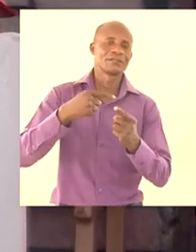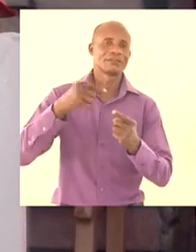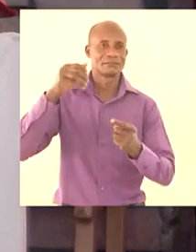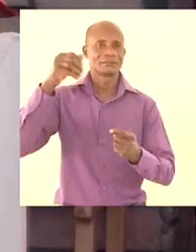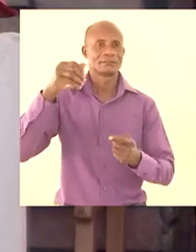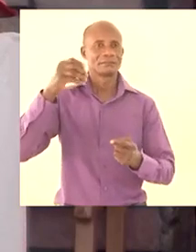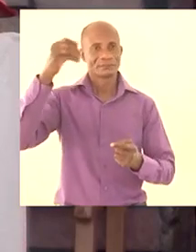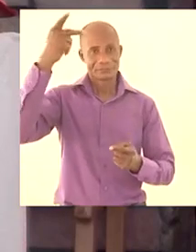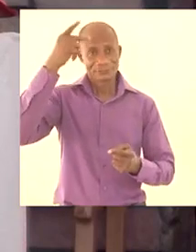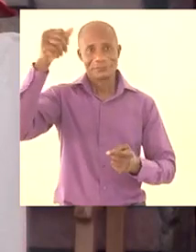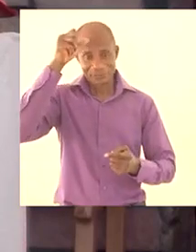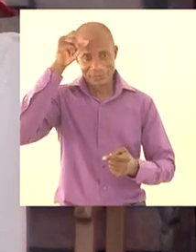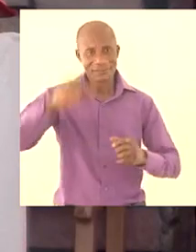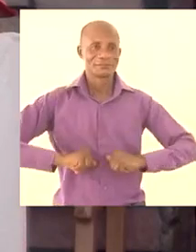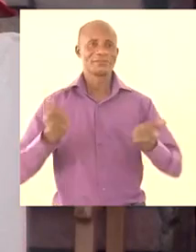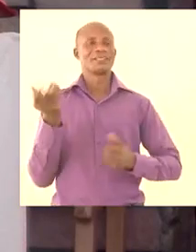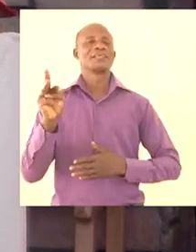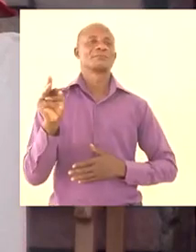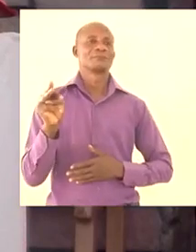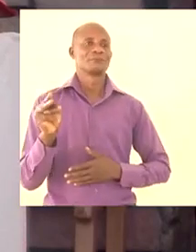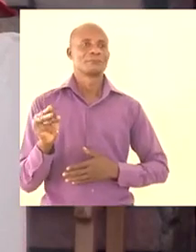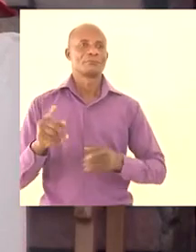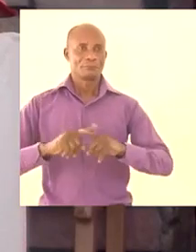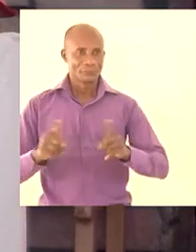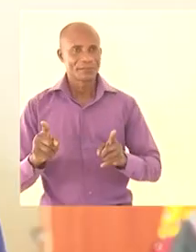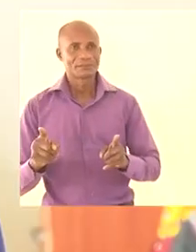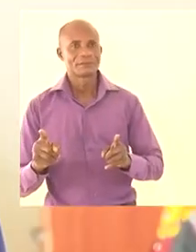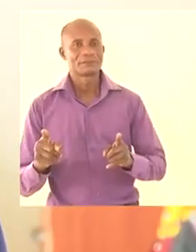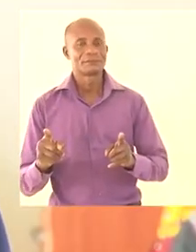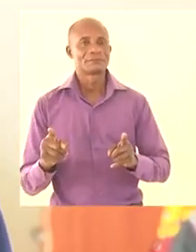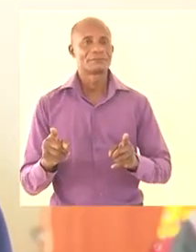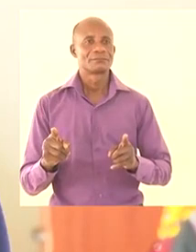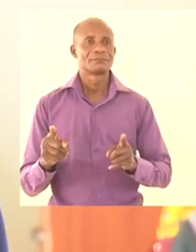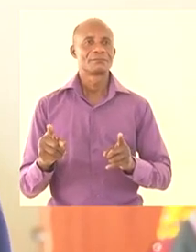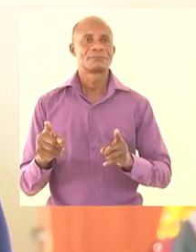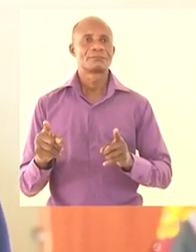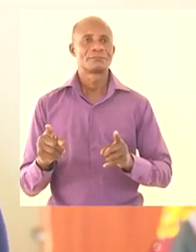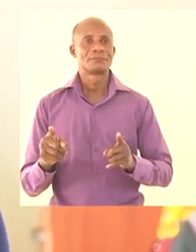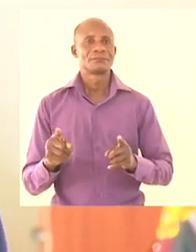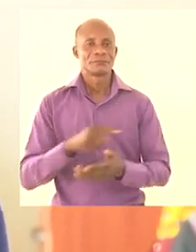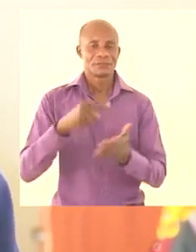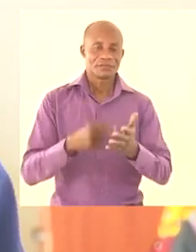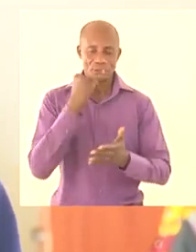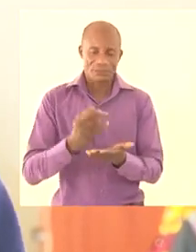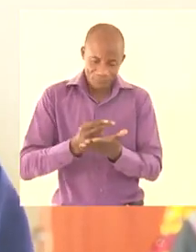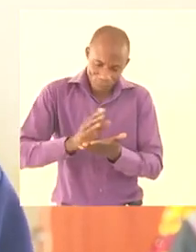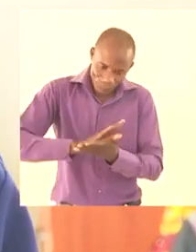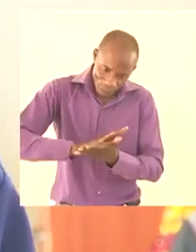to sell him for 30 pieces of silver. But he displayed this holy, righteous anger